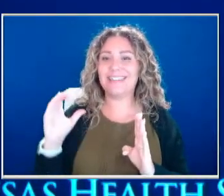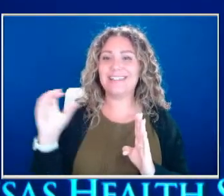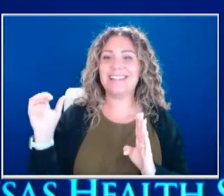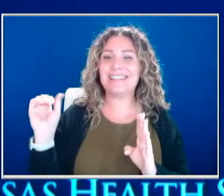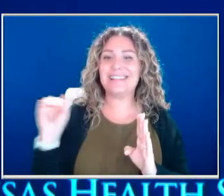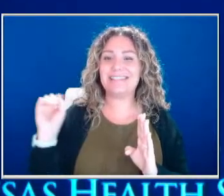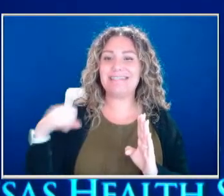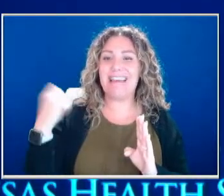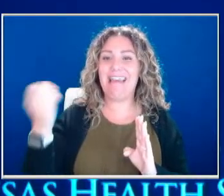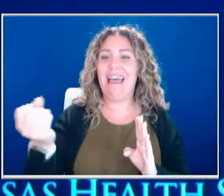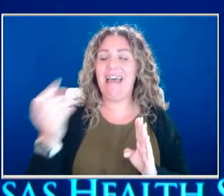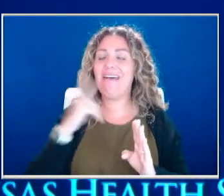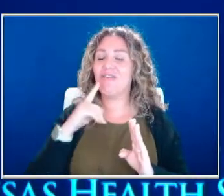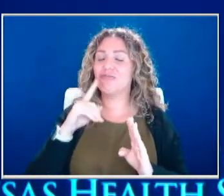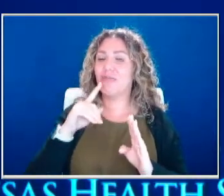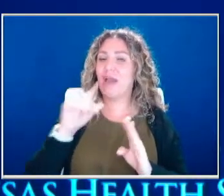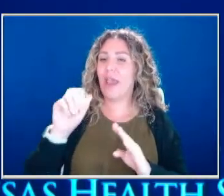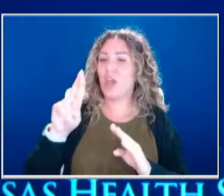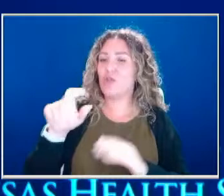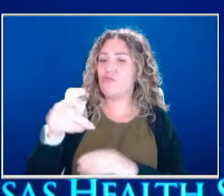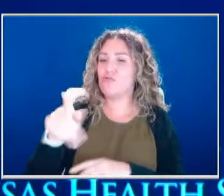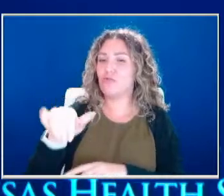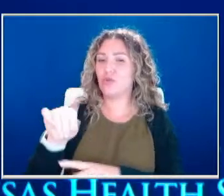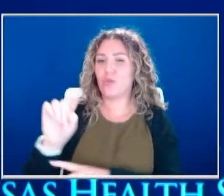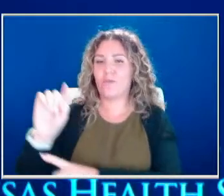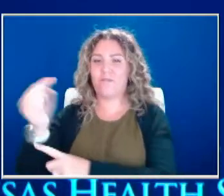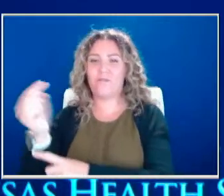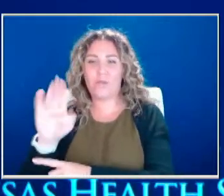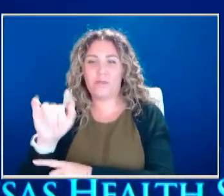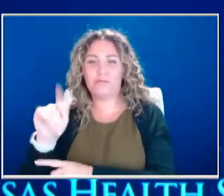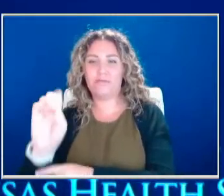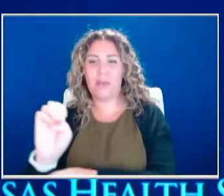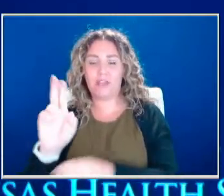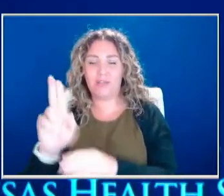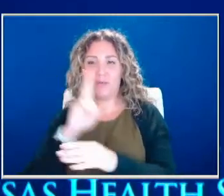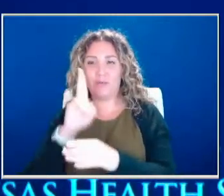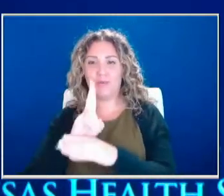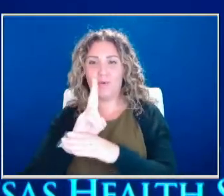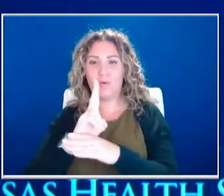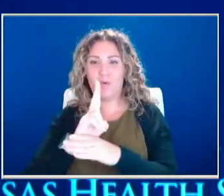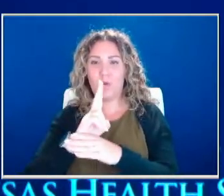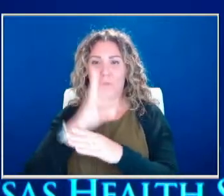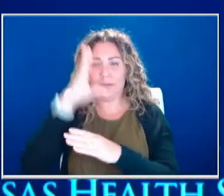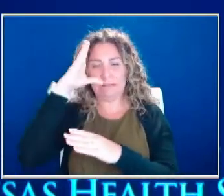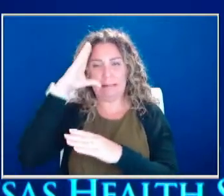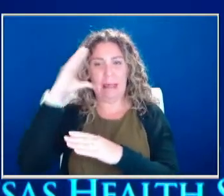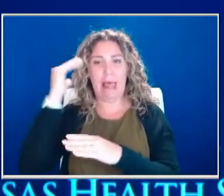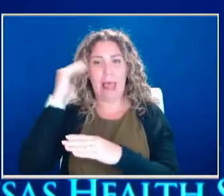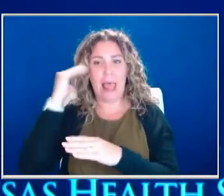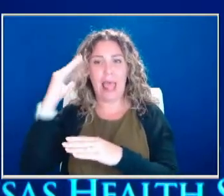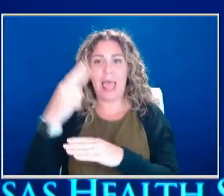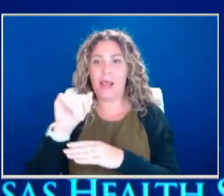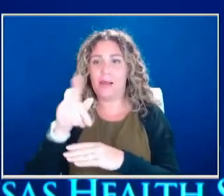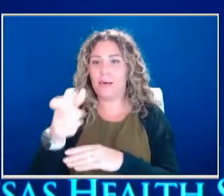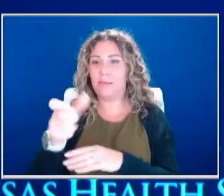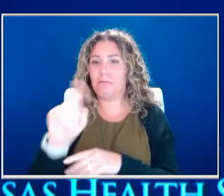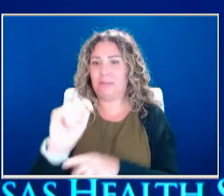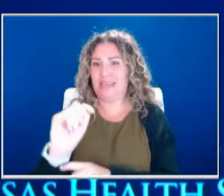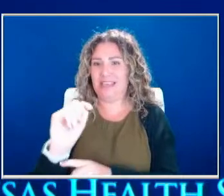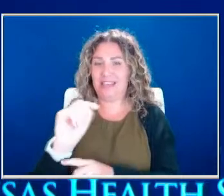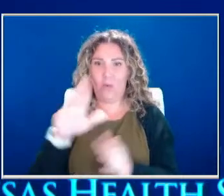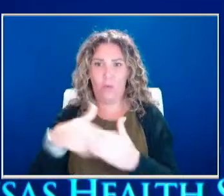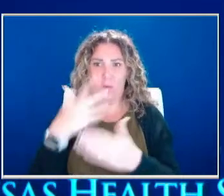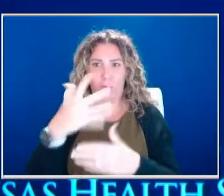first baseman, and John wore a helmet his entire career. He had an aneurysm rupture when he was in college, and because